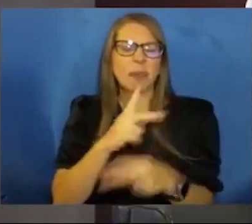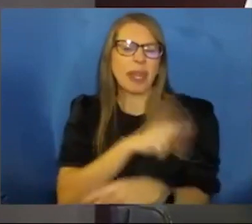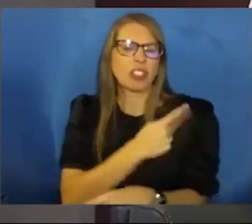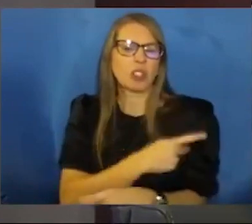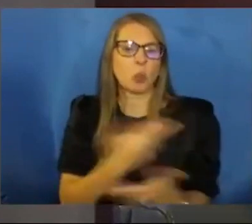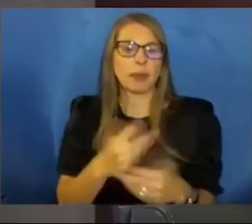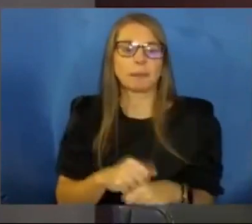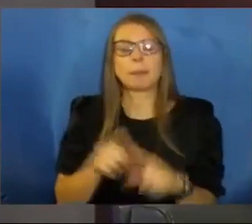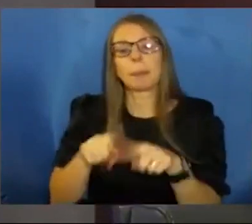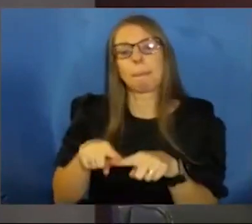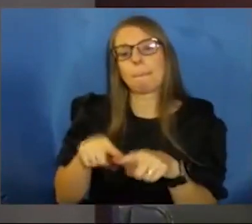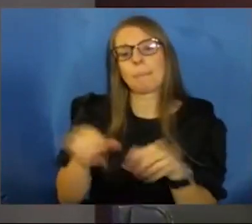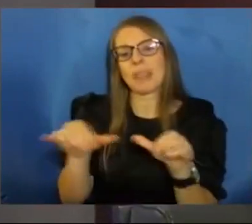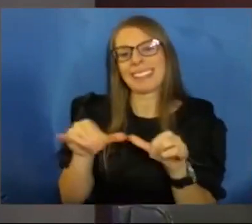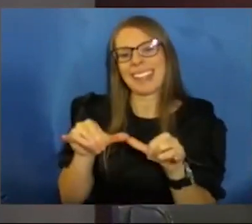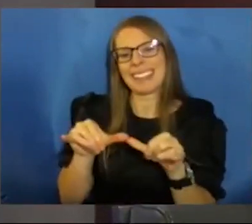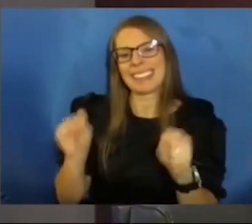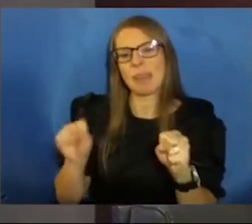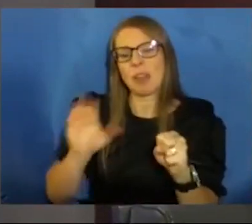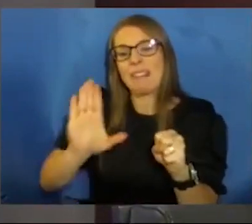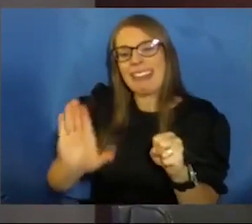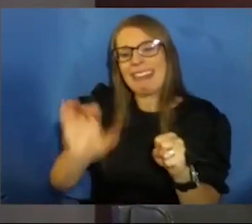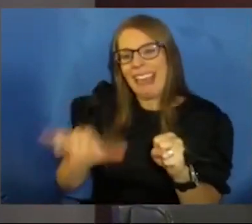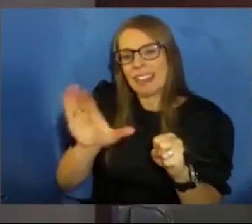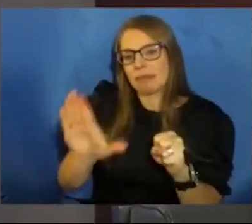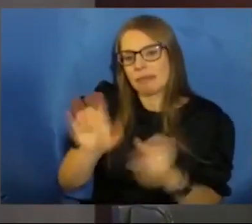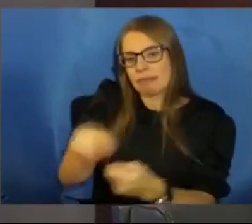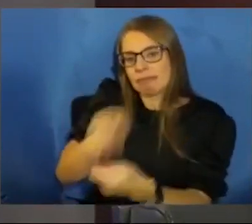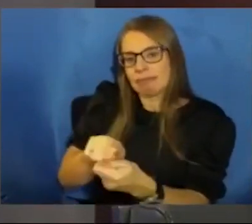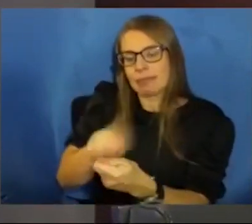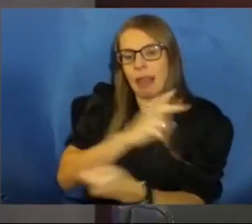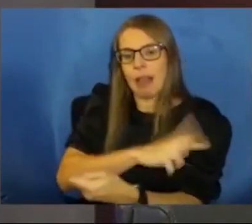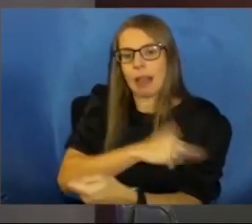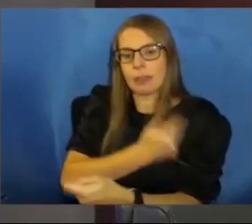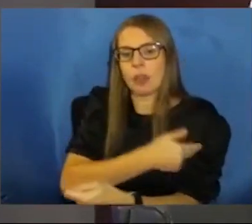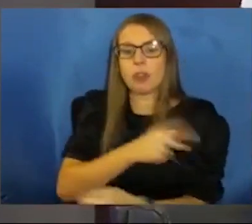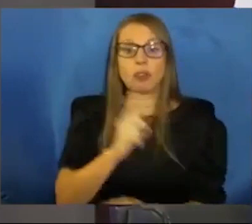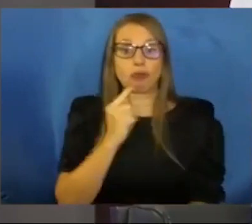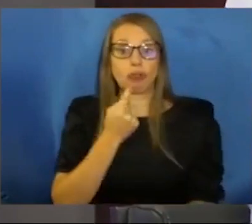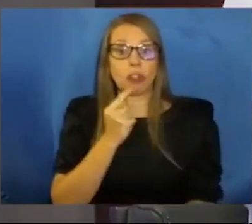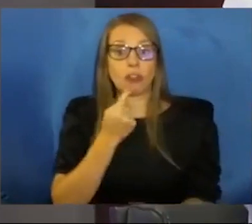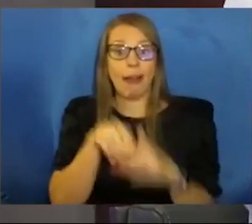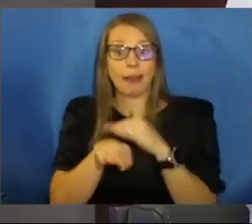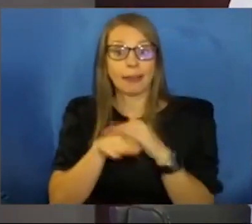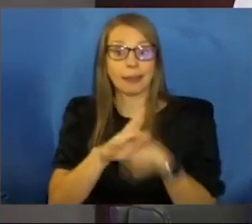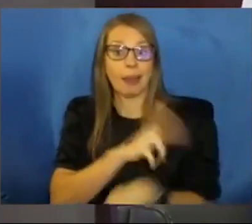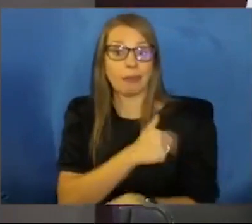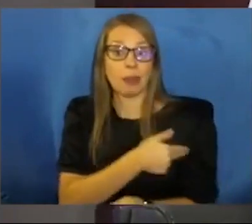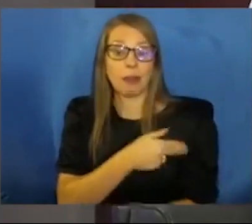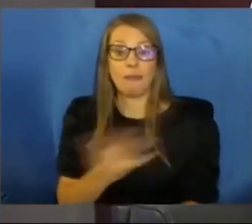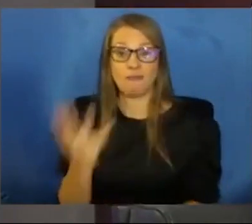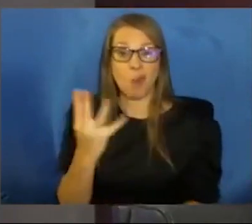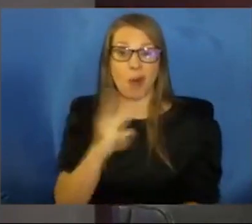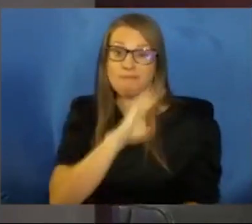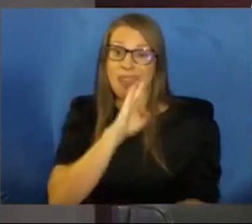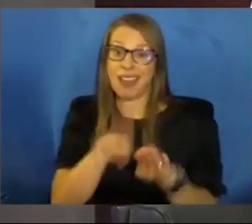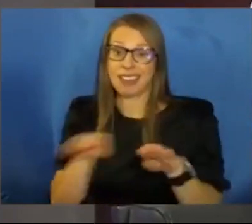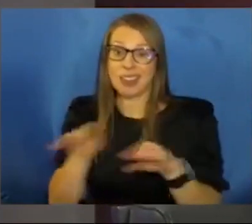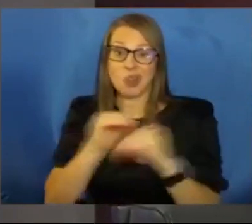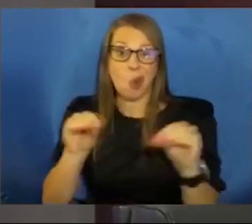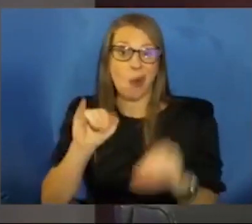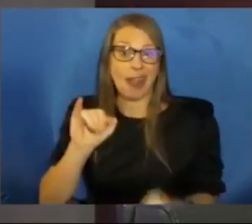So Sean wants to know, Dr. Williamson, what type of patients do other hospitals need to transfer here to our health system? What kind